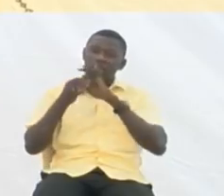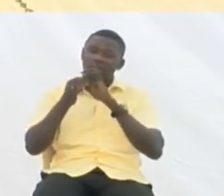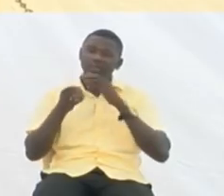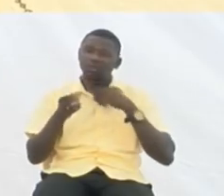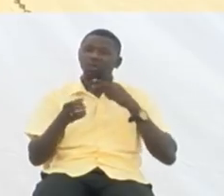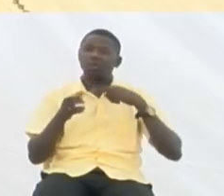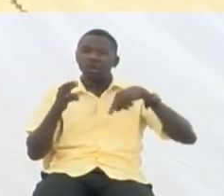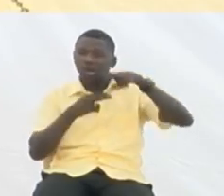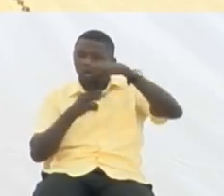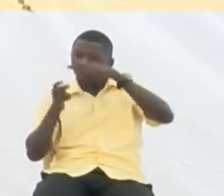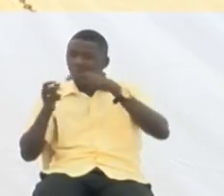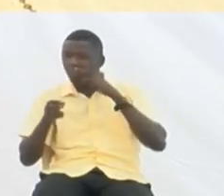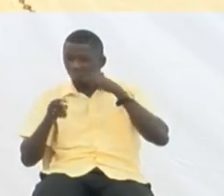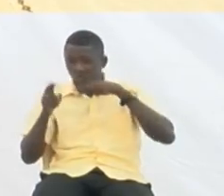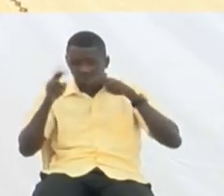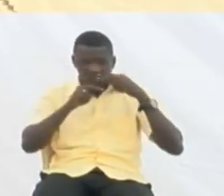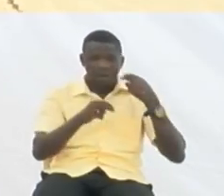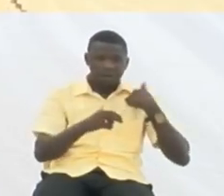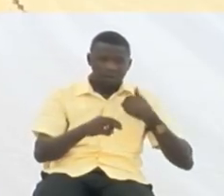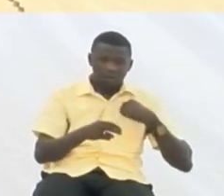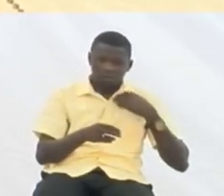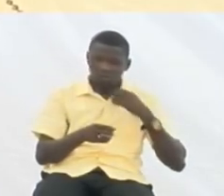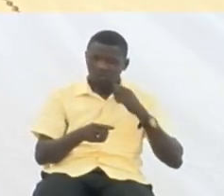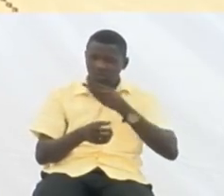around looking for people to